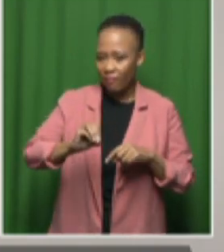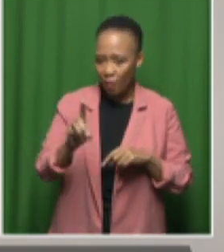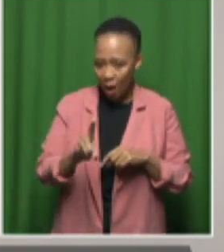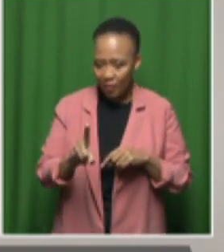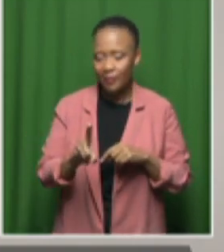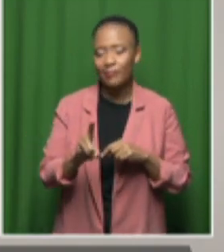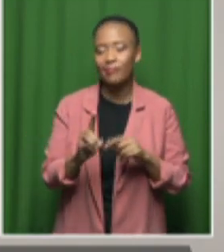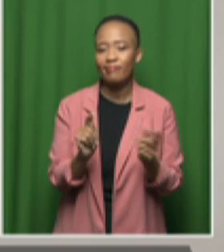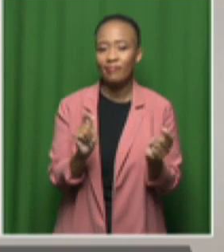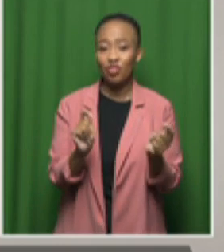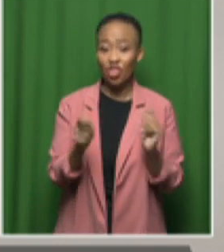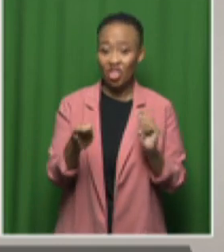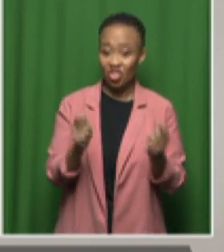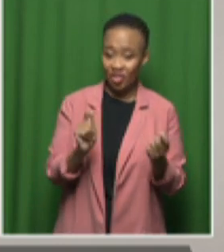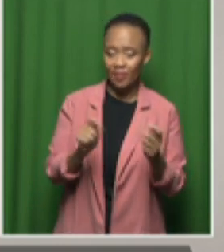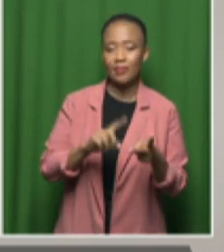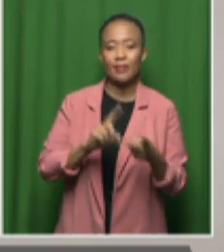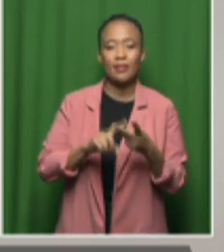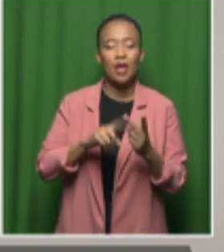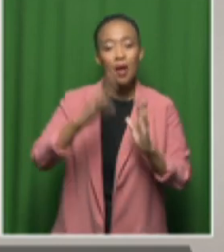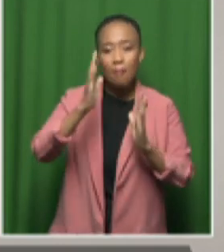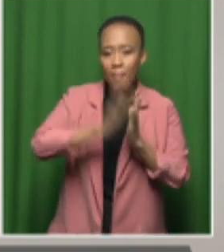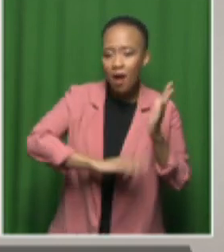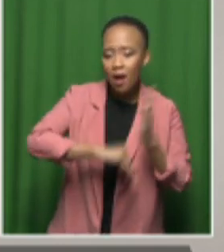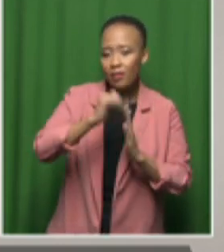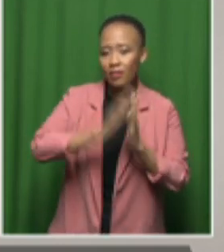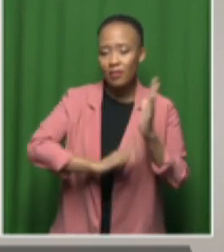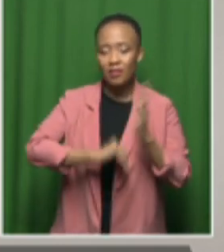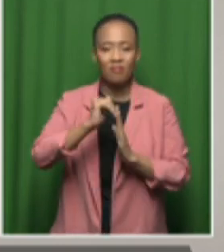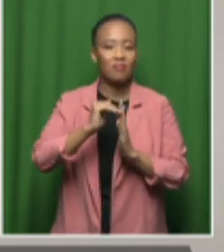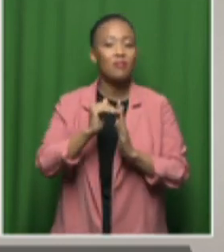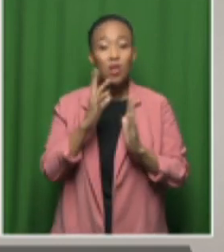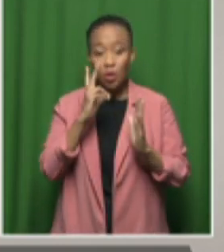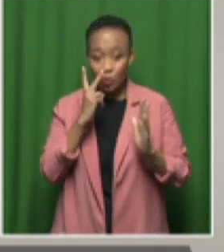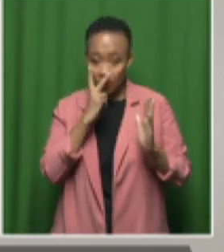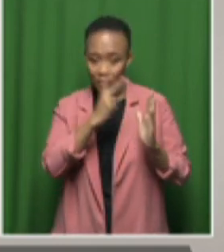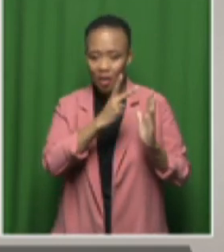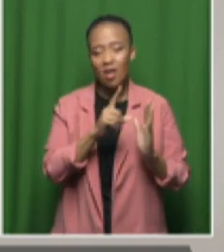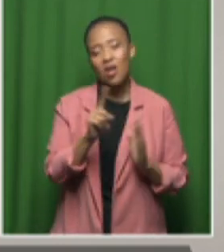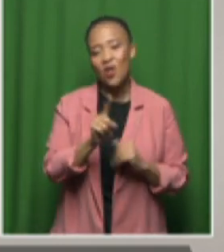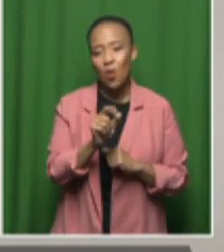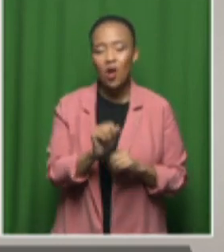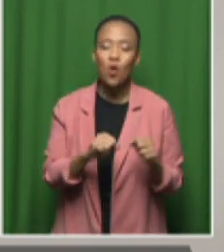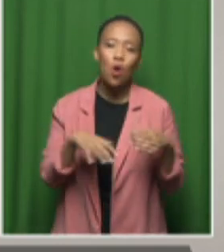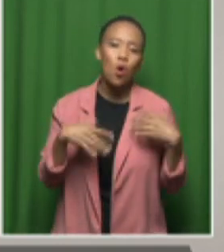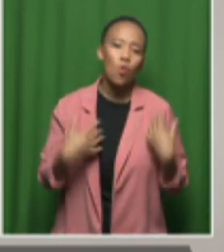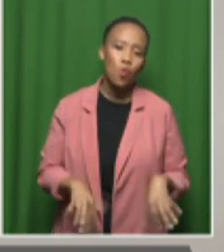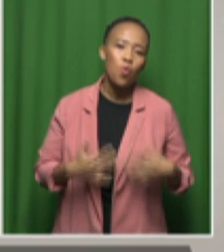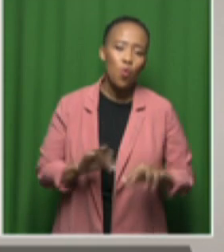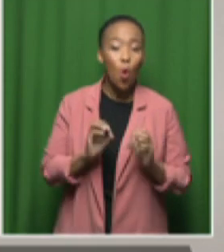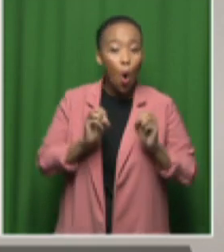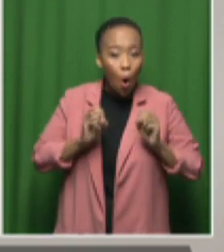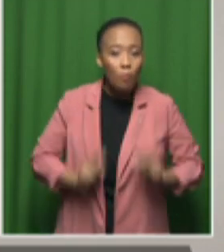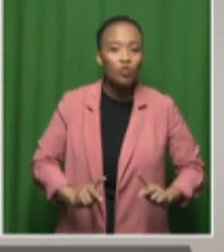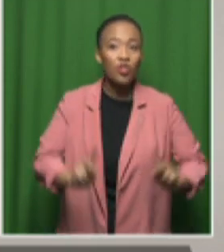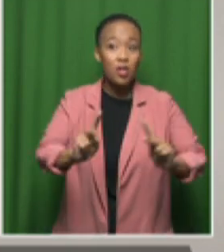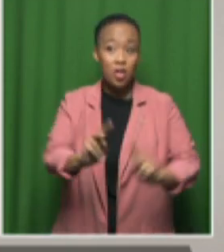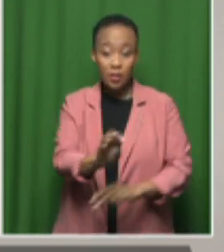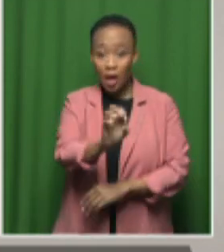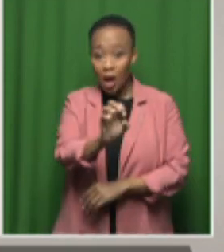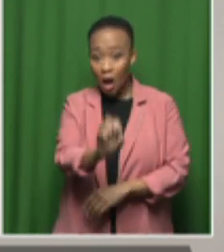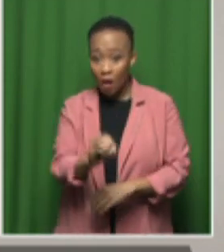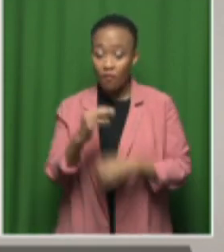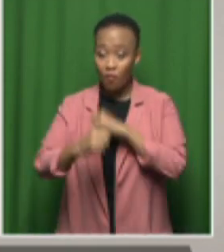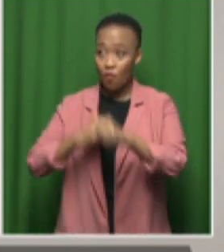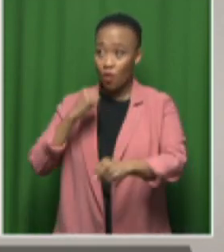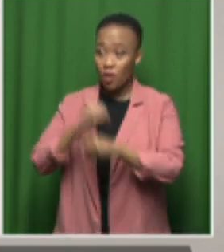with paint medium. You'll see also she's had incredible opportunities to collaborate over the years. And this